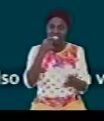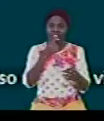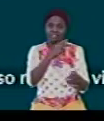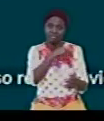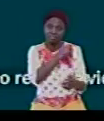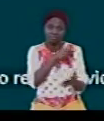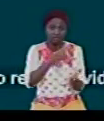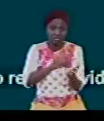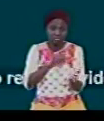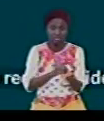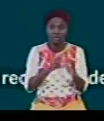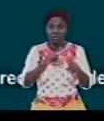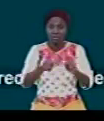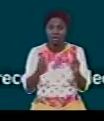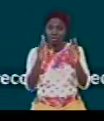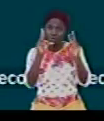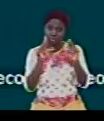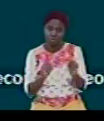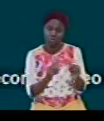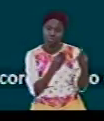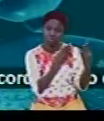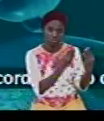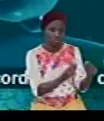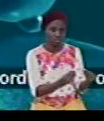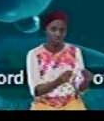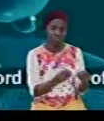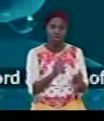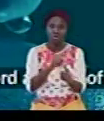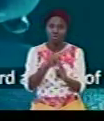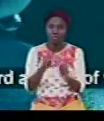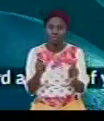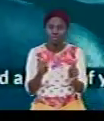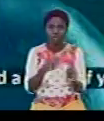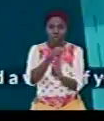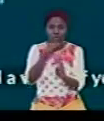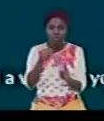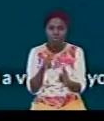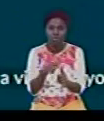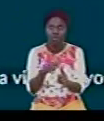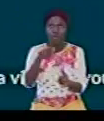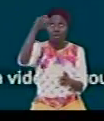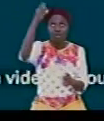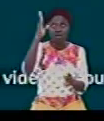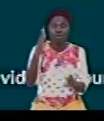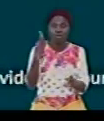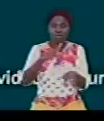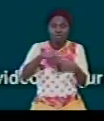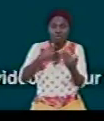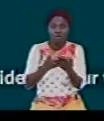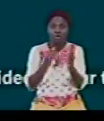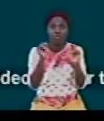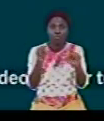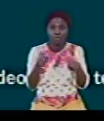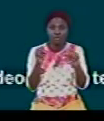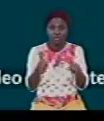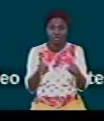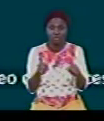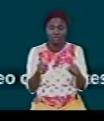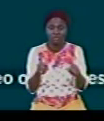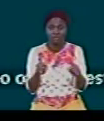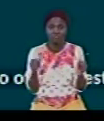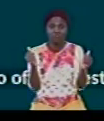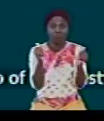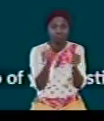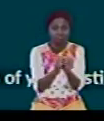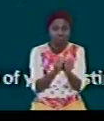solution. But when confronted by the God of all possibilities, solution